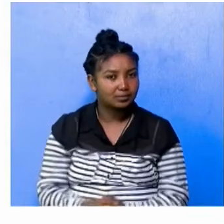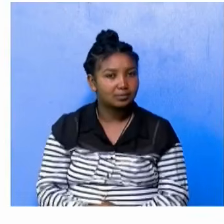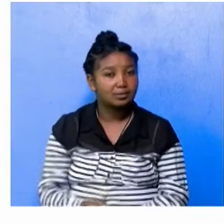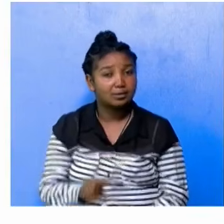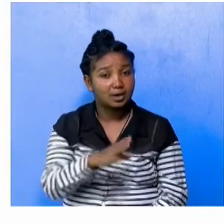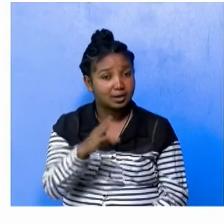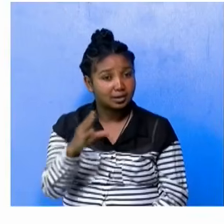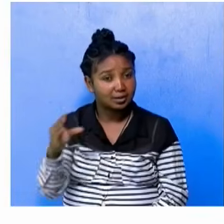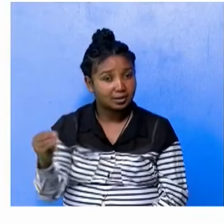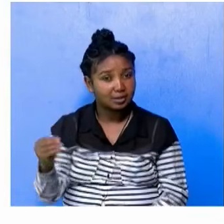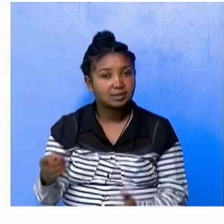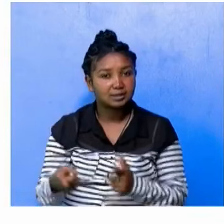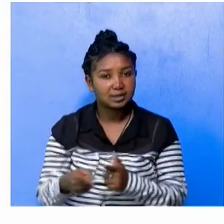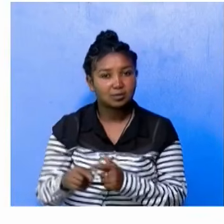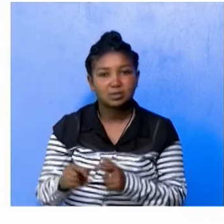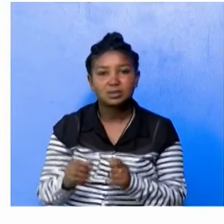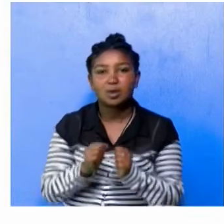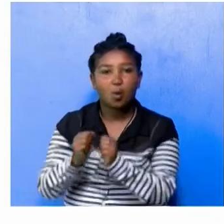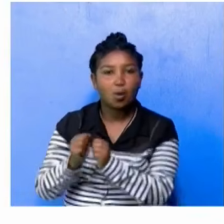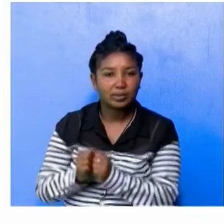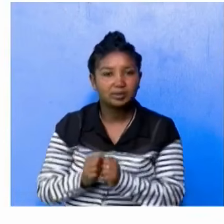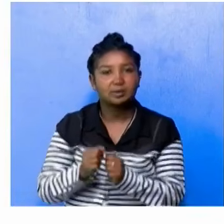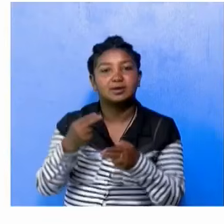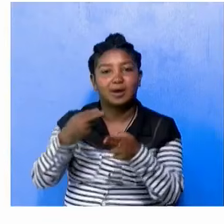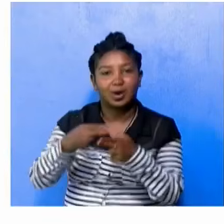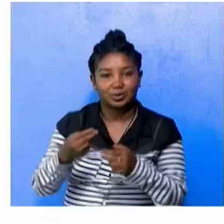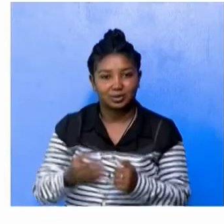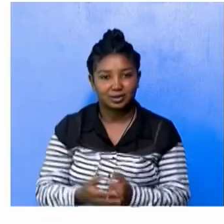and common noun?